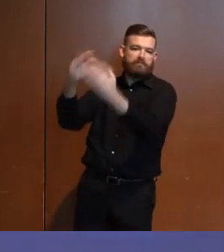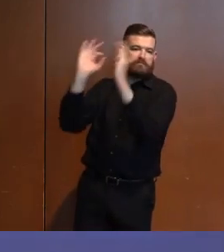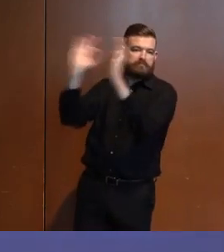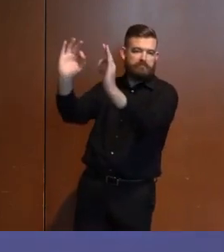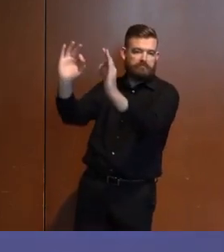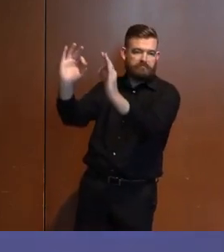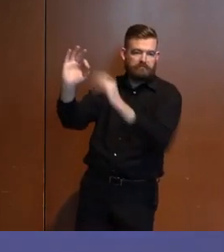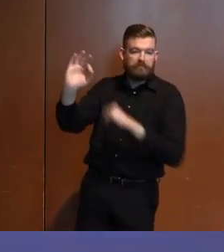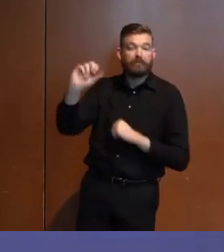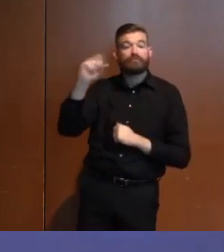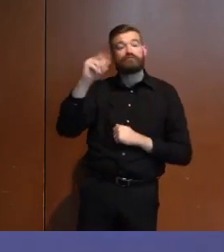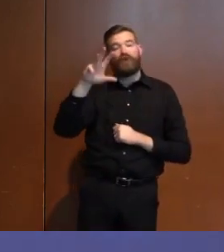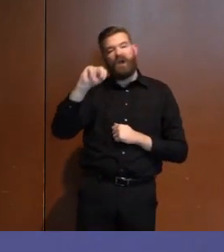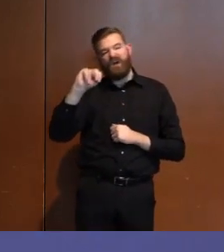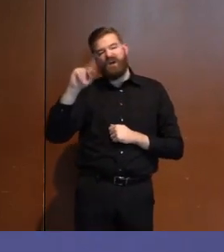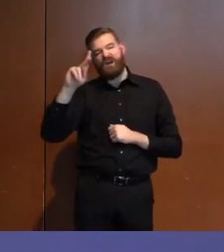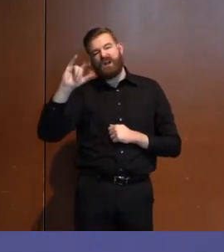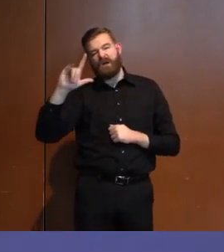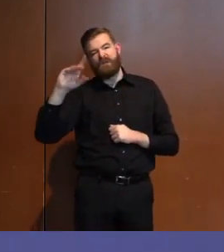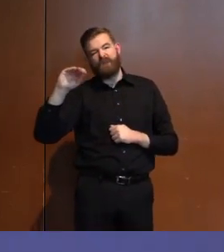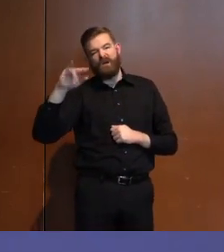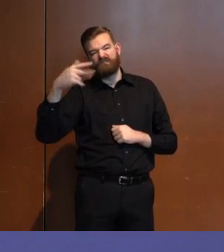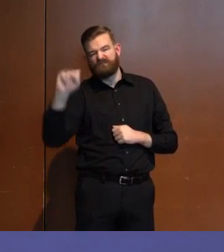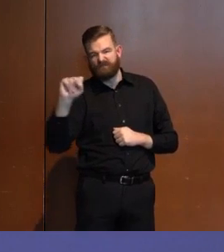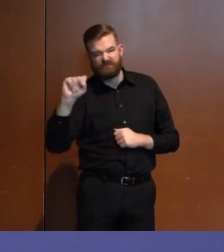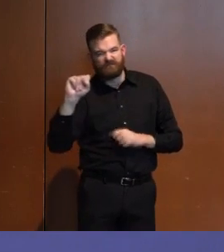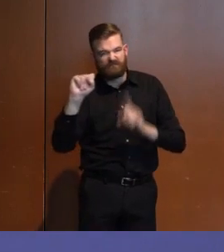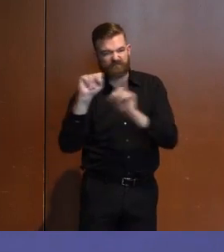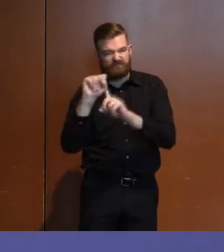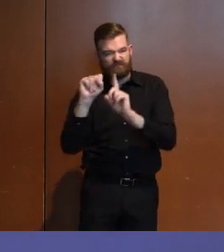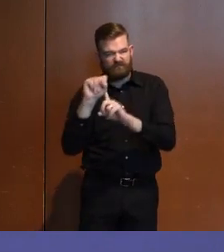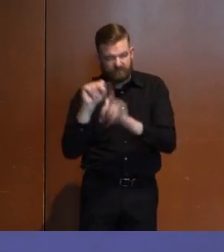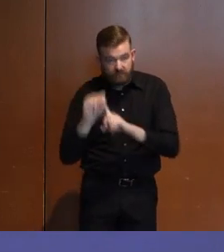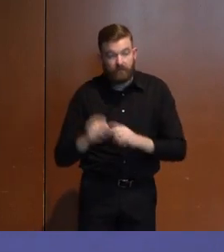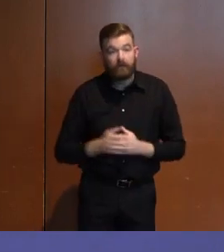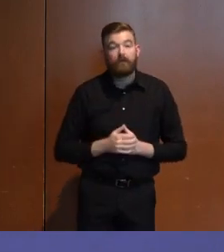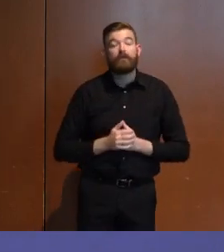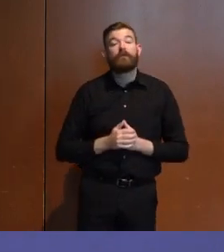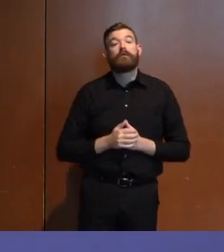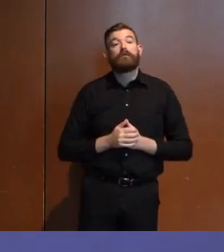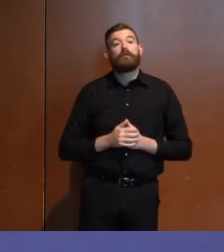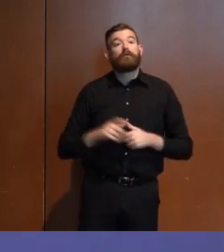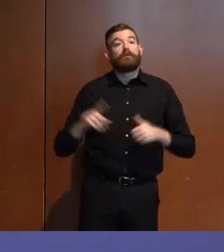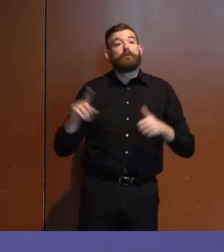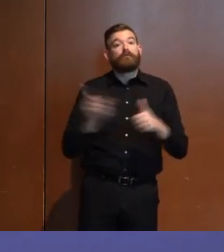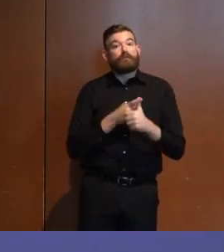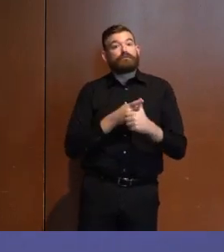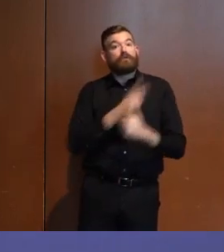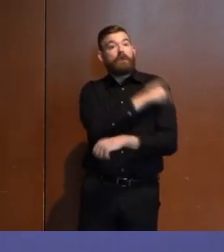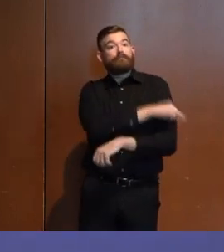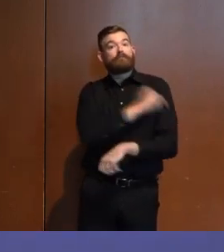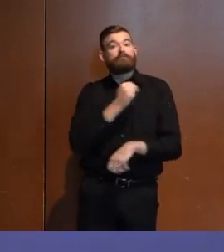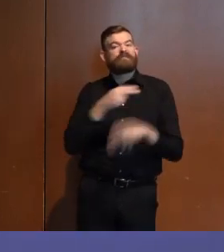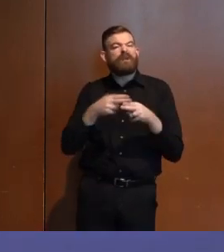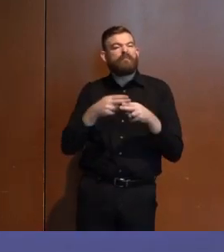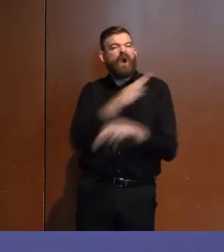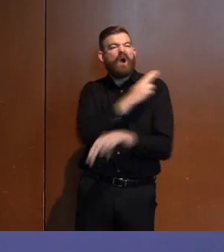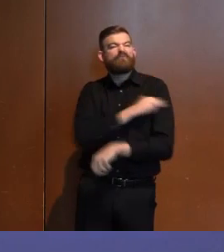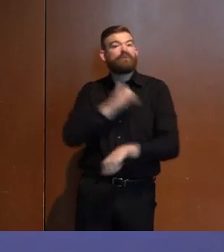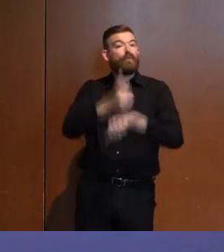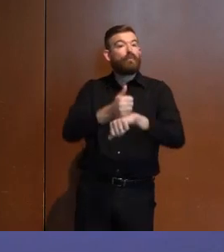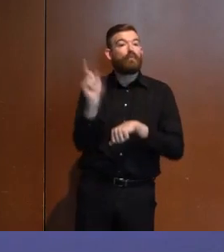for us. The first site, which we will begin working on immediately in hopes of having it fully functional and ready to call into service, will be at the